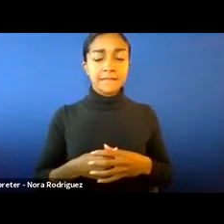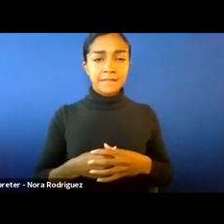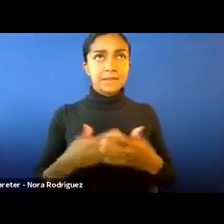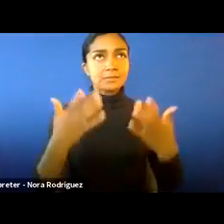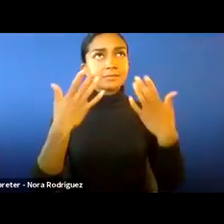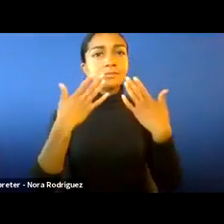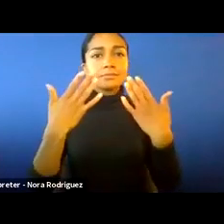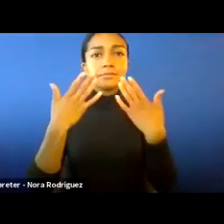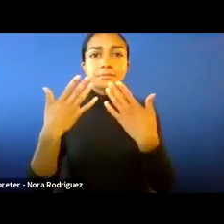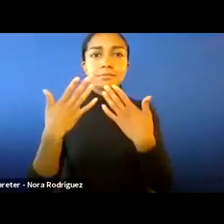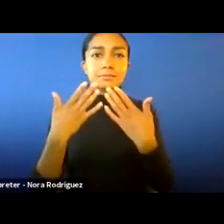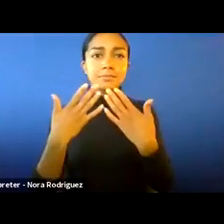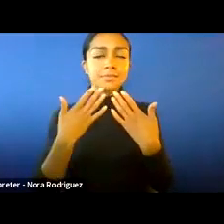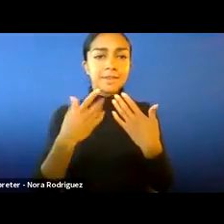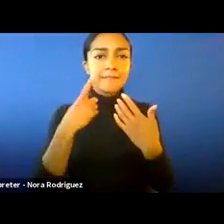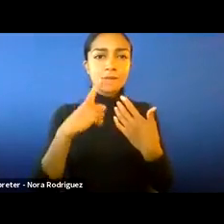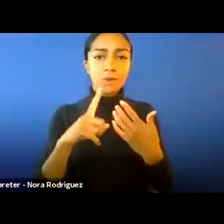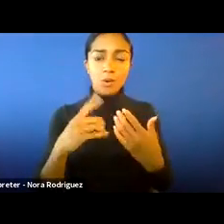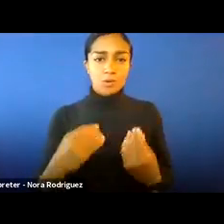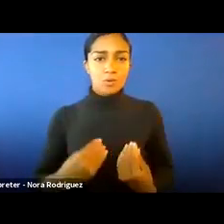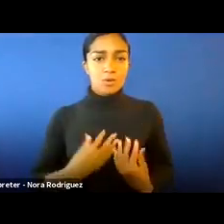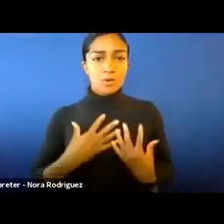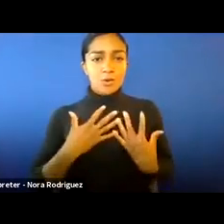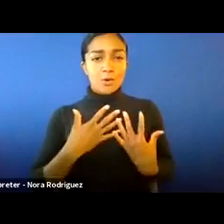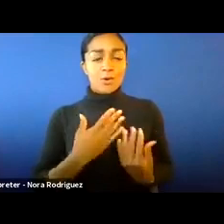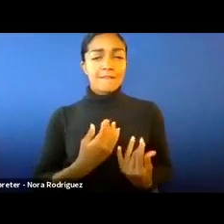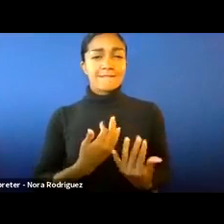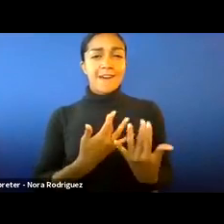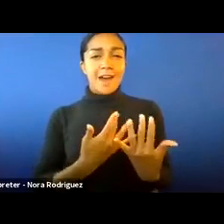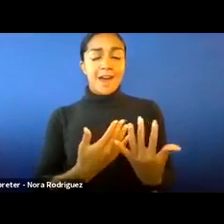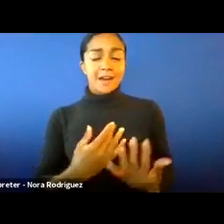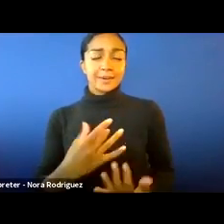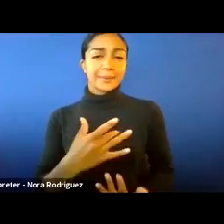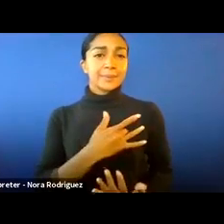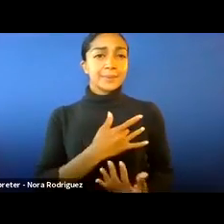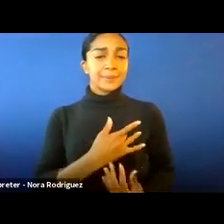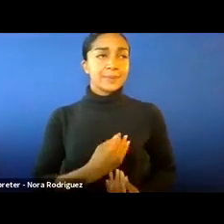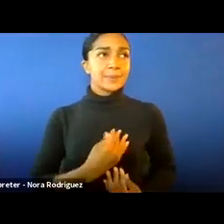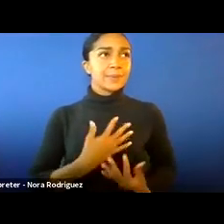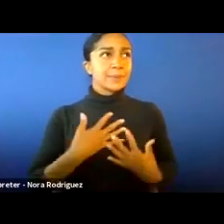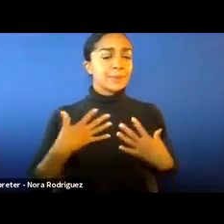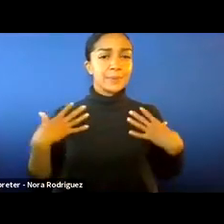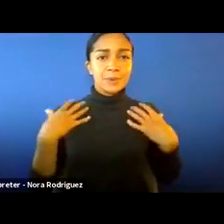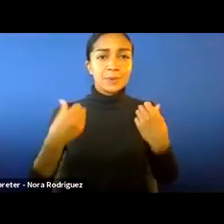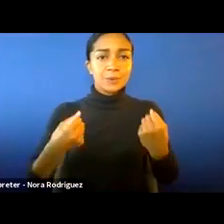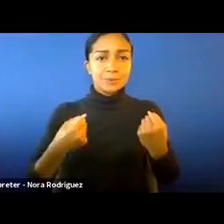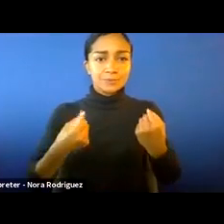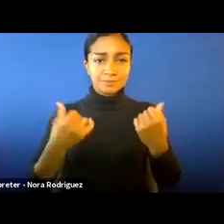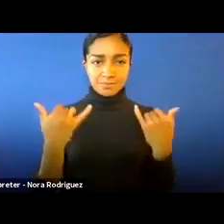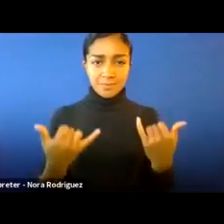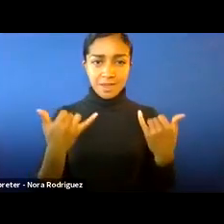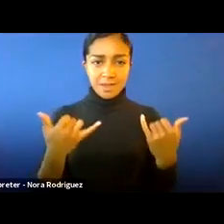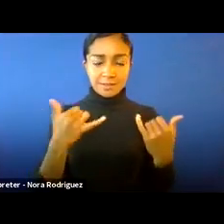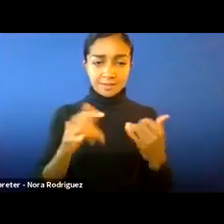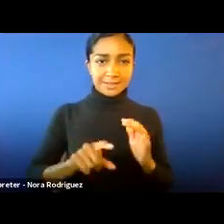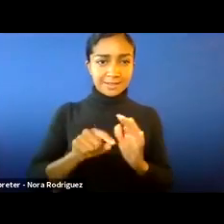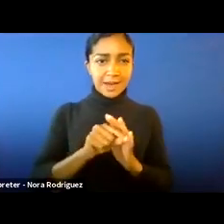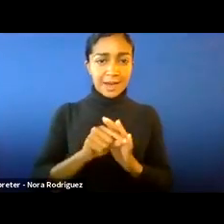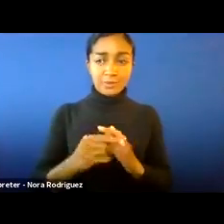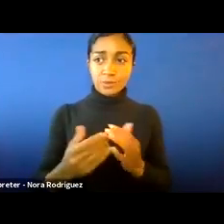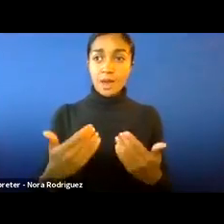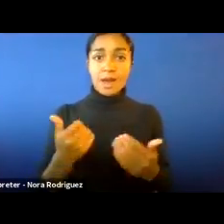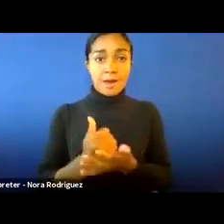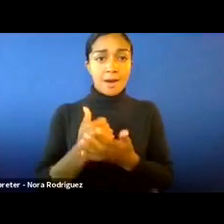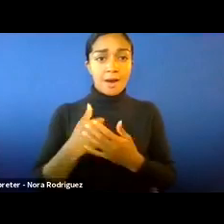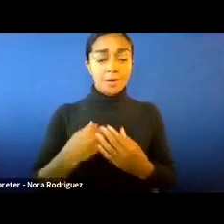the fire into our hearts to give us courage in this time, for putting the fire into our hearts so that we can get